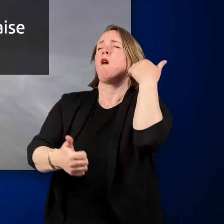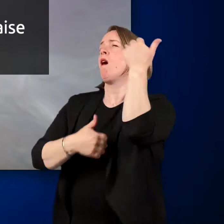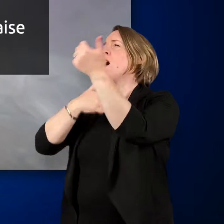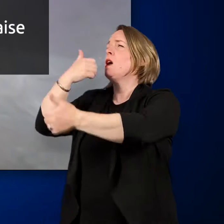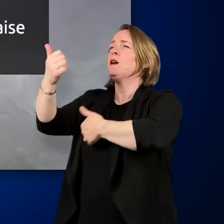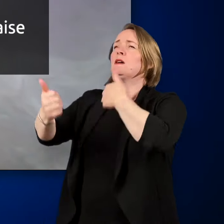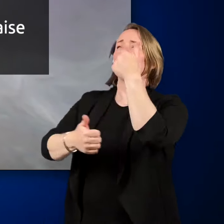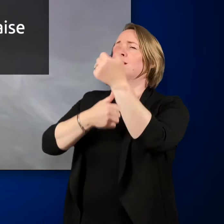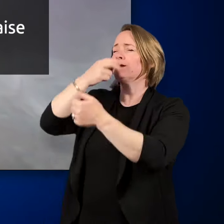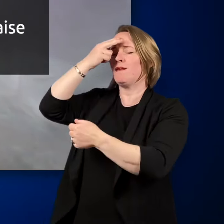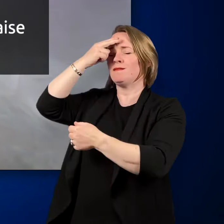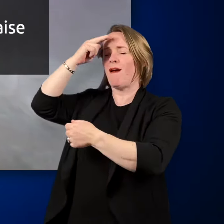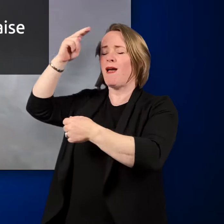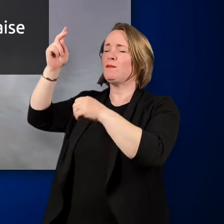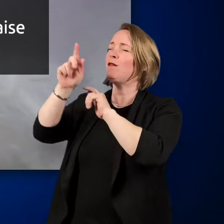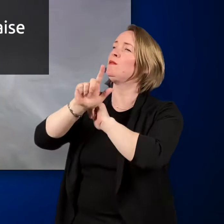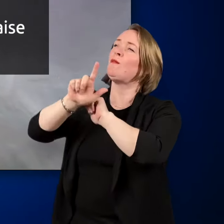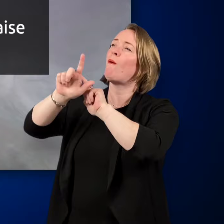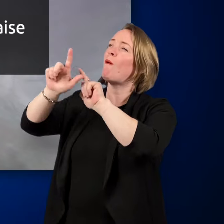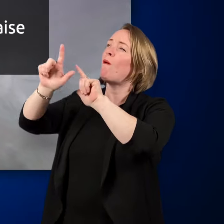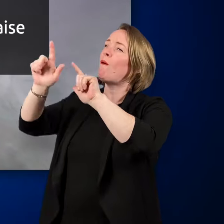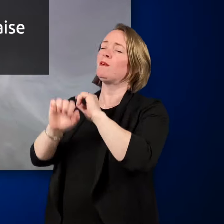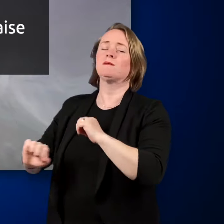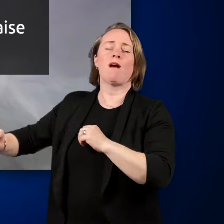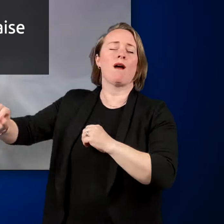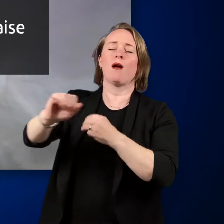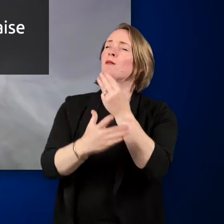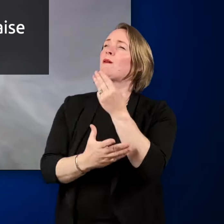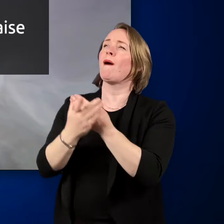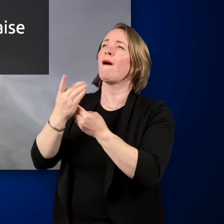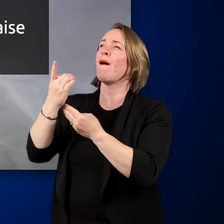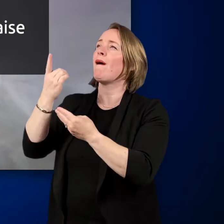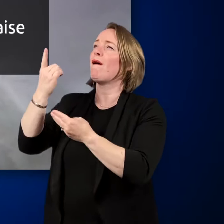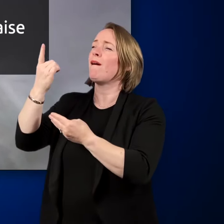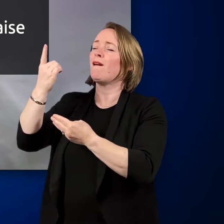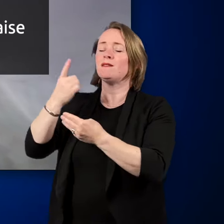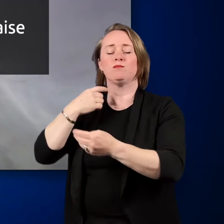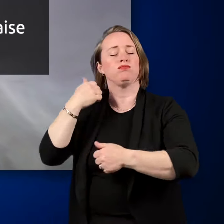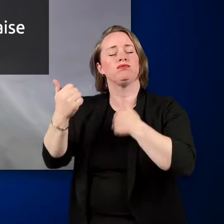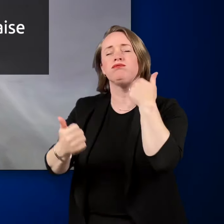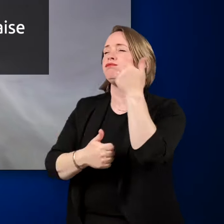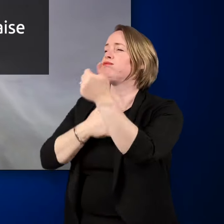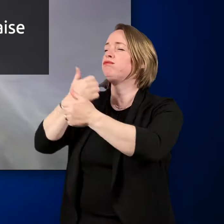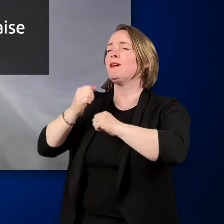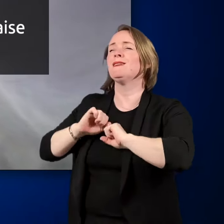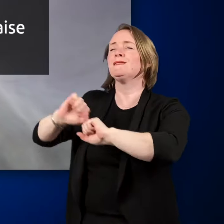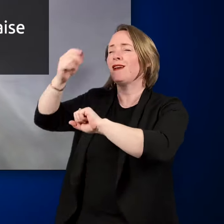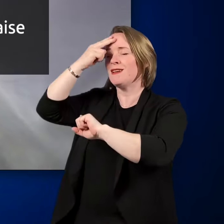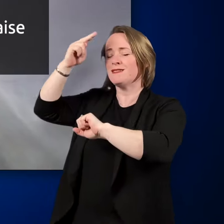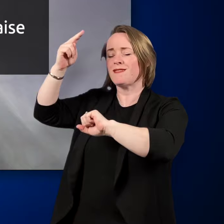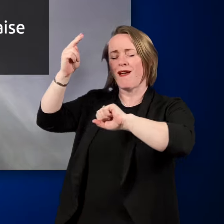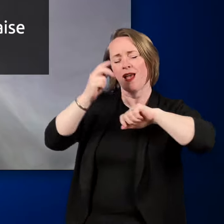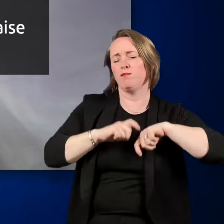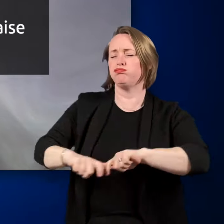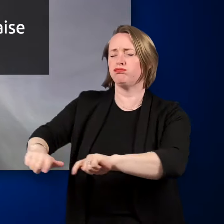Praise the name of the Lord our God. Oh, praise